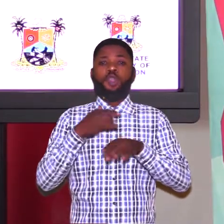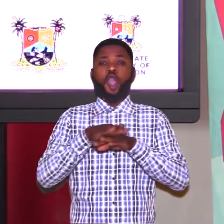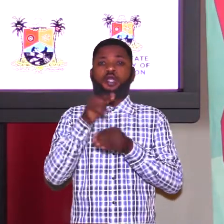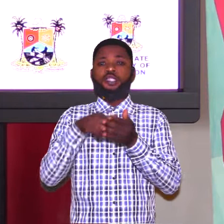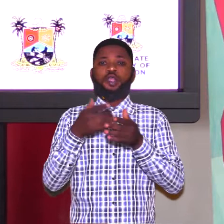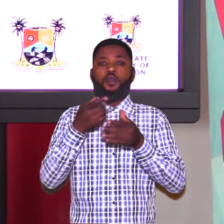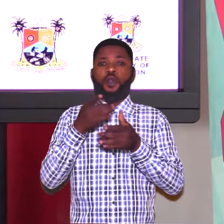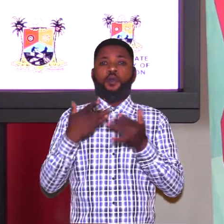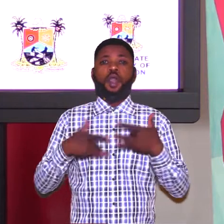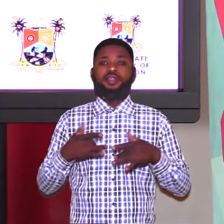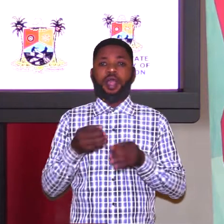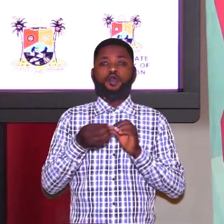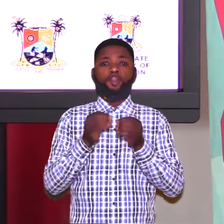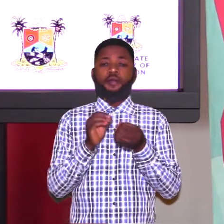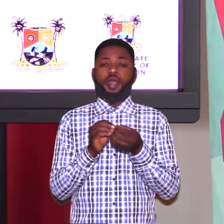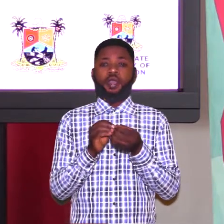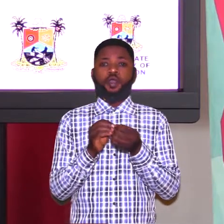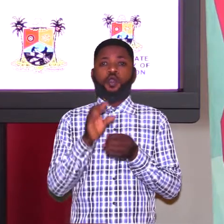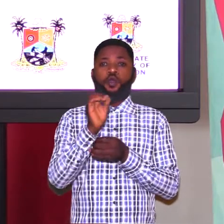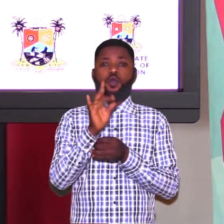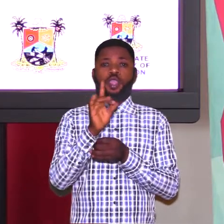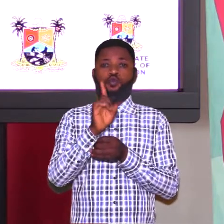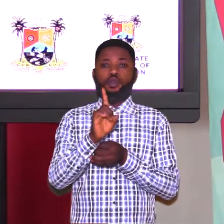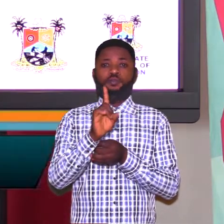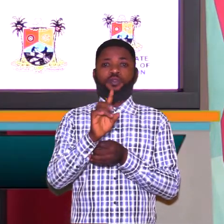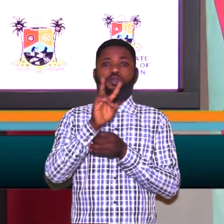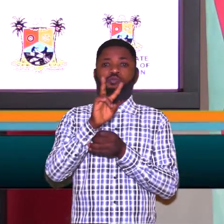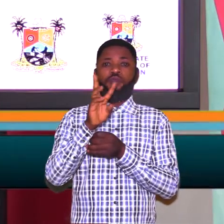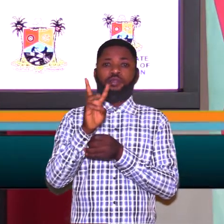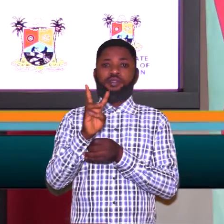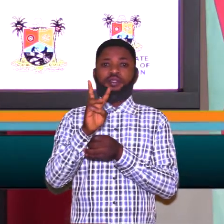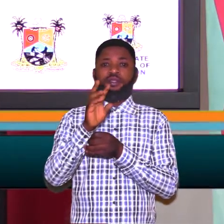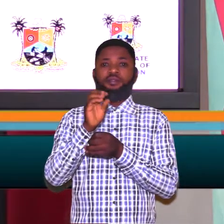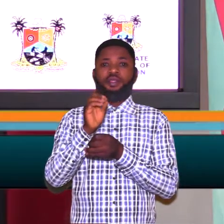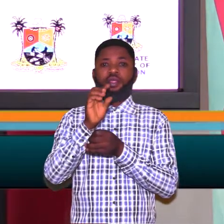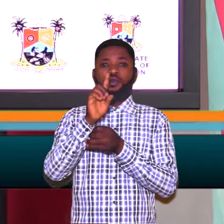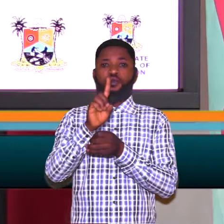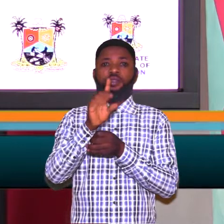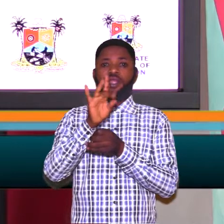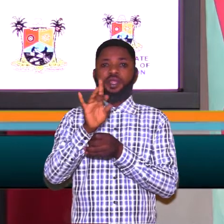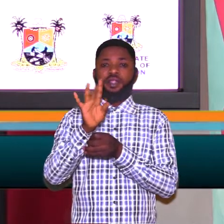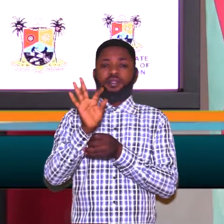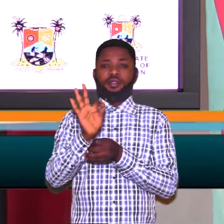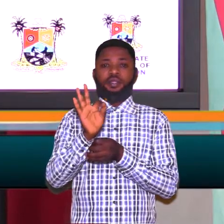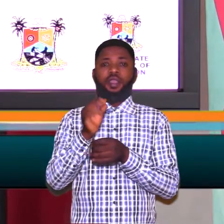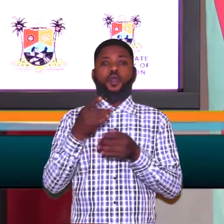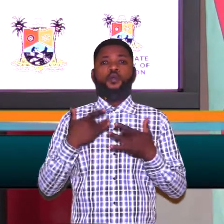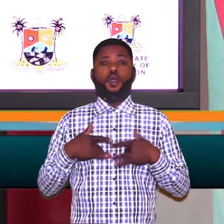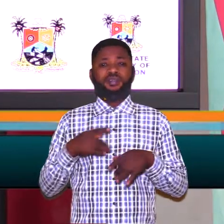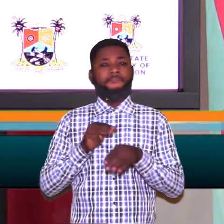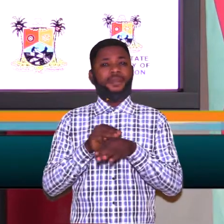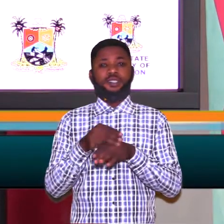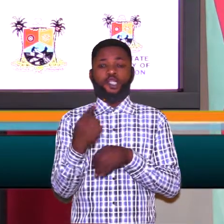me on this WhatsApp number 081-26601-889. Yes,